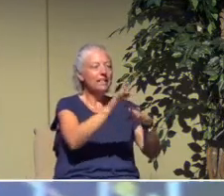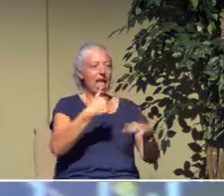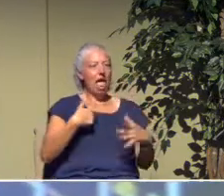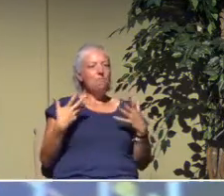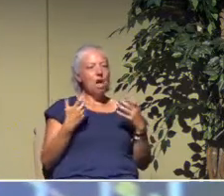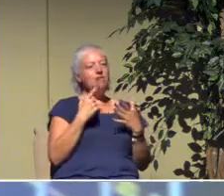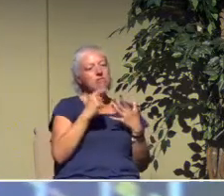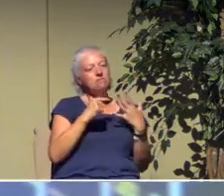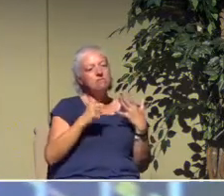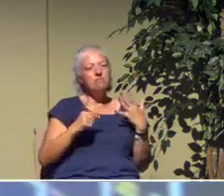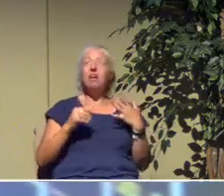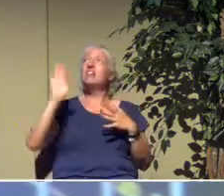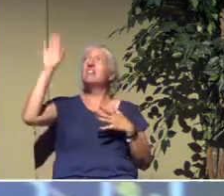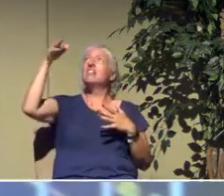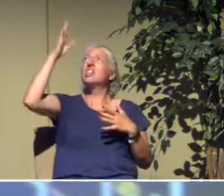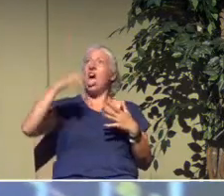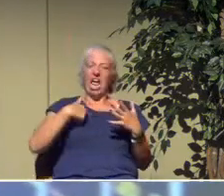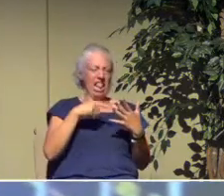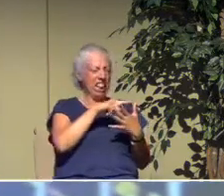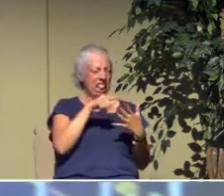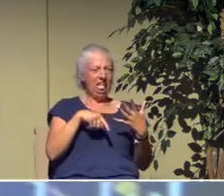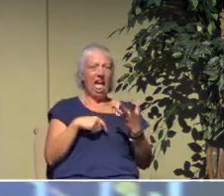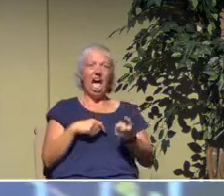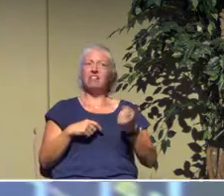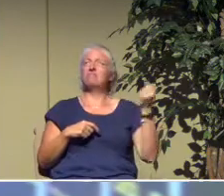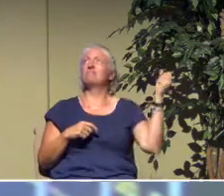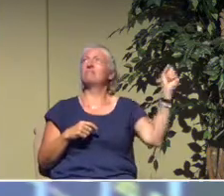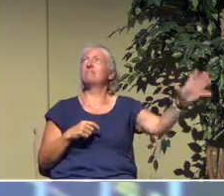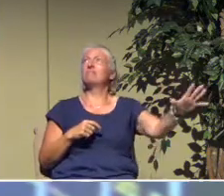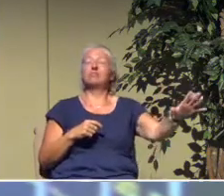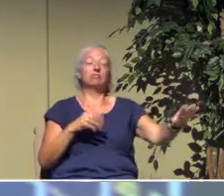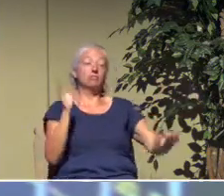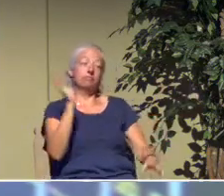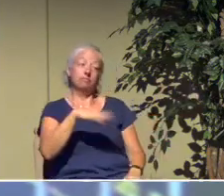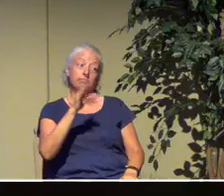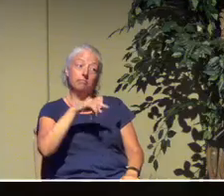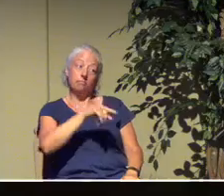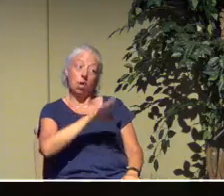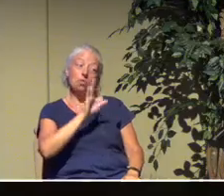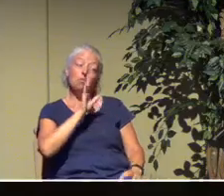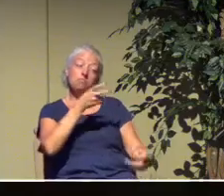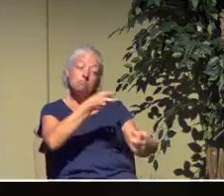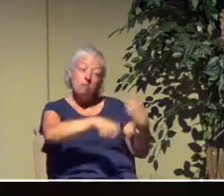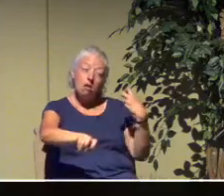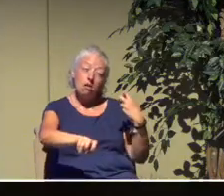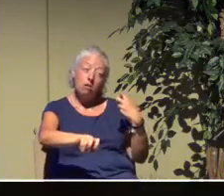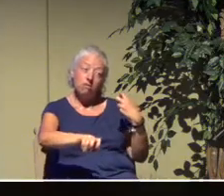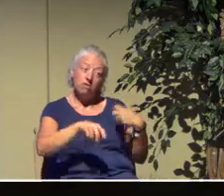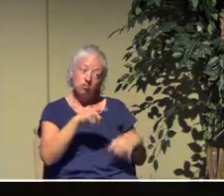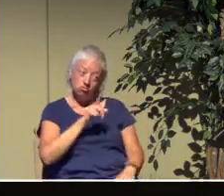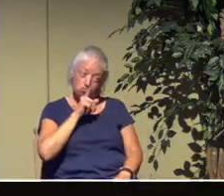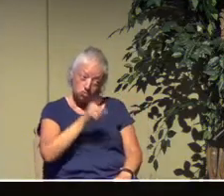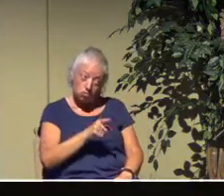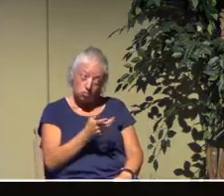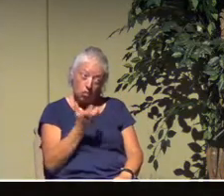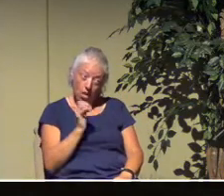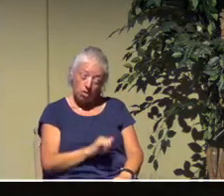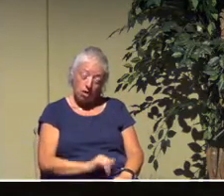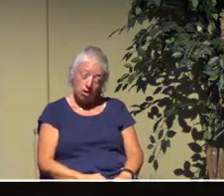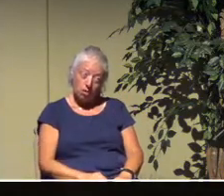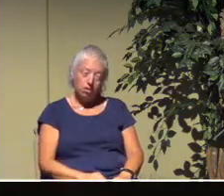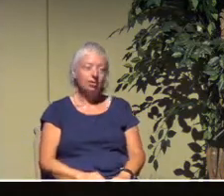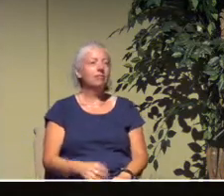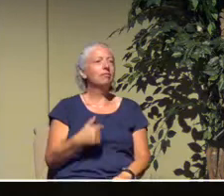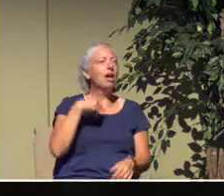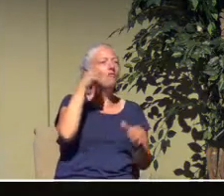God, I want to let go of that. And he said, it's going to be so hard for you. Are you sure? And it reminds me of that in